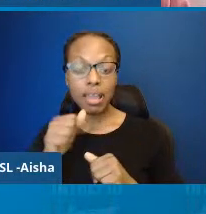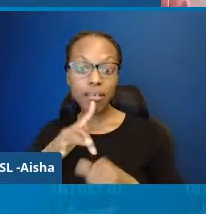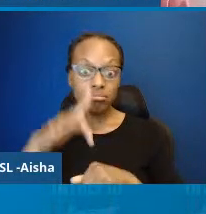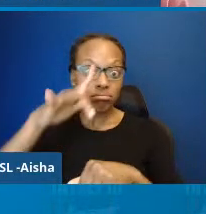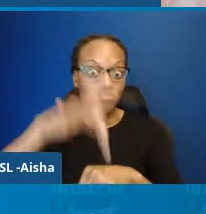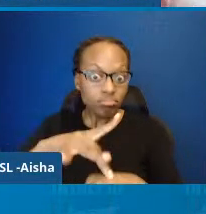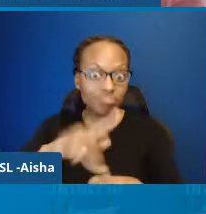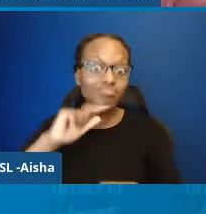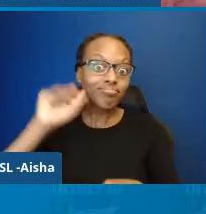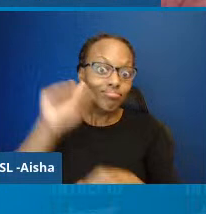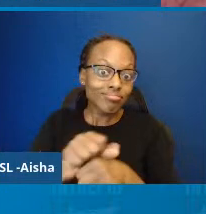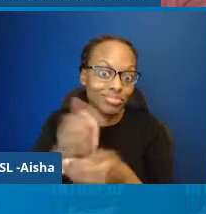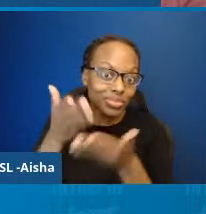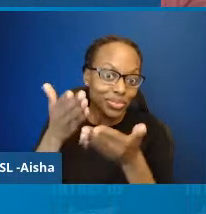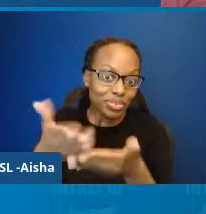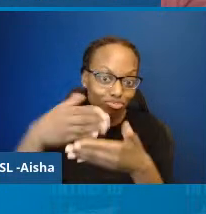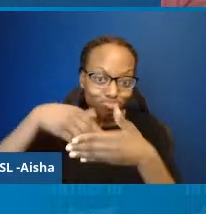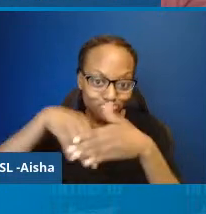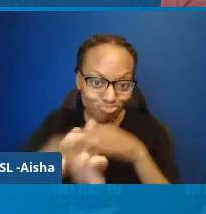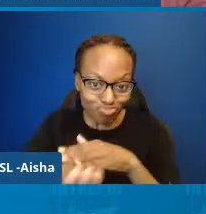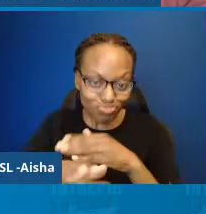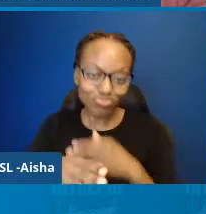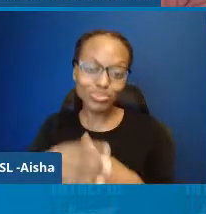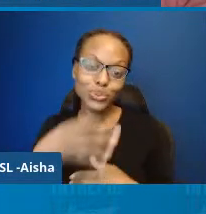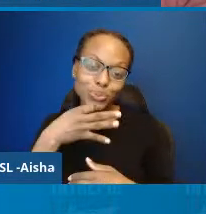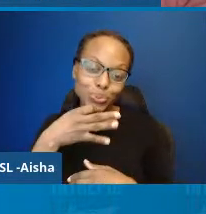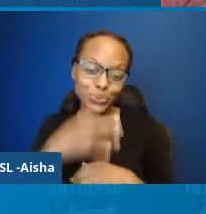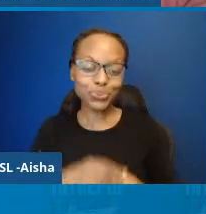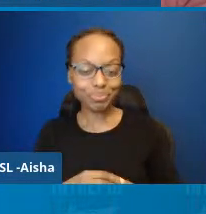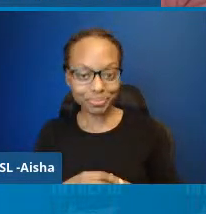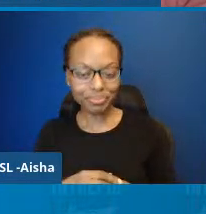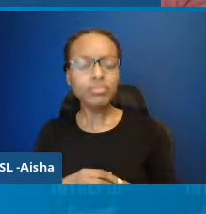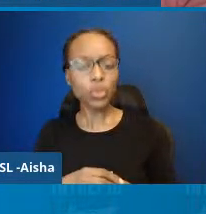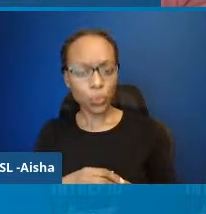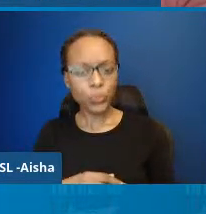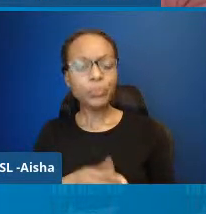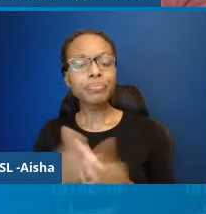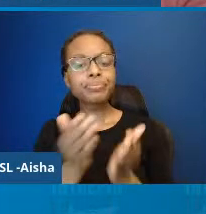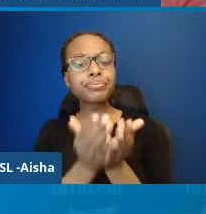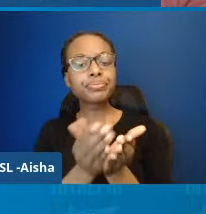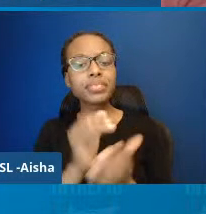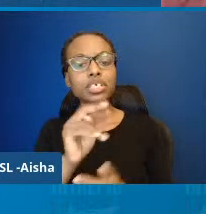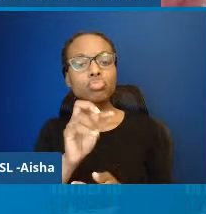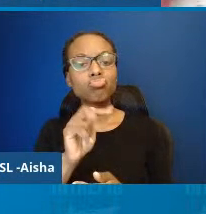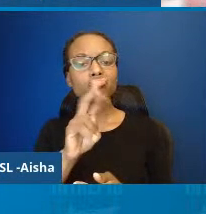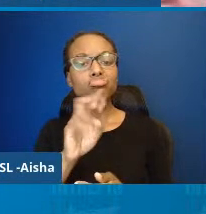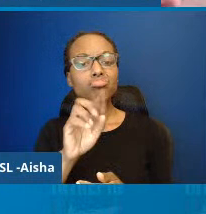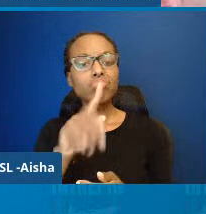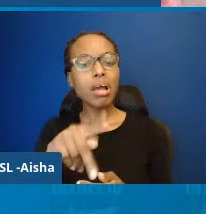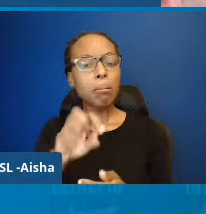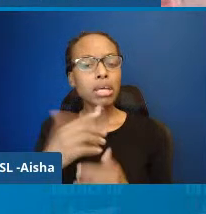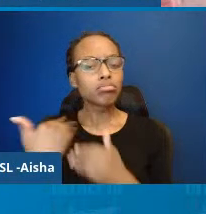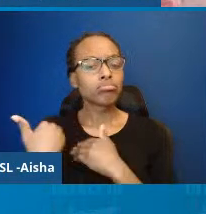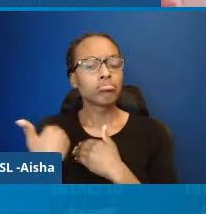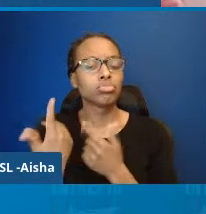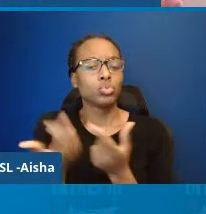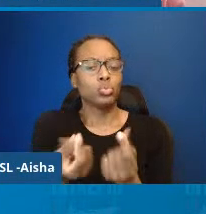future. So let's think about the role of Intrepid and its history as that aircraft